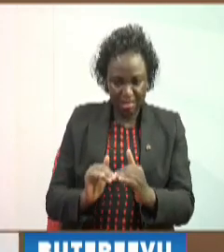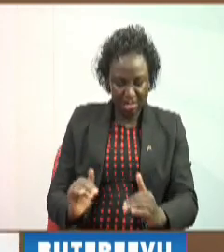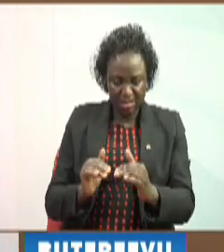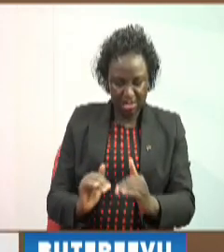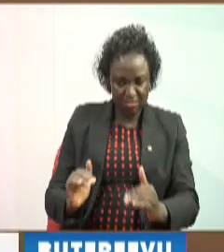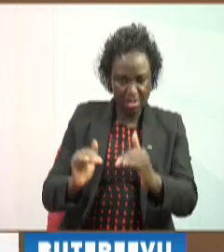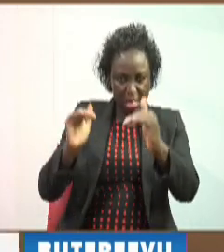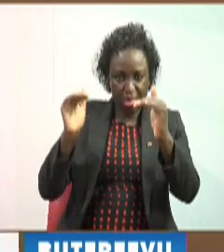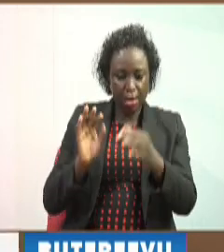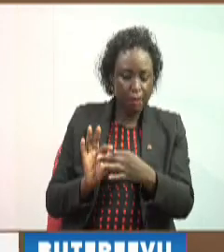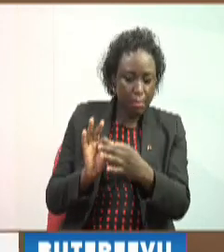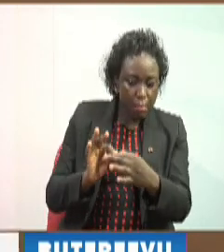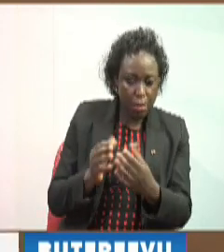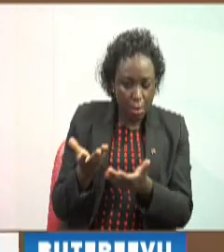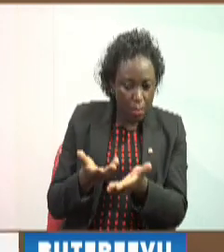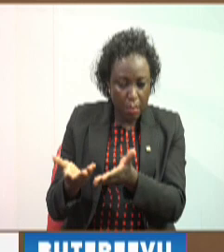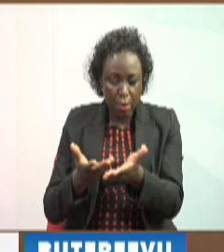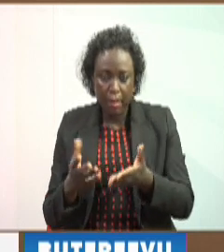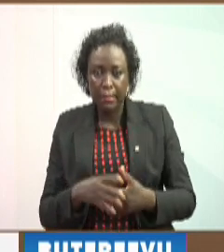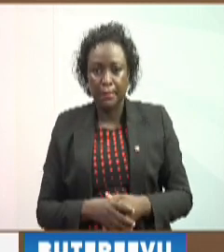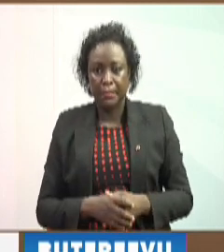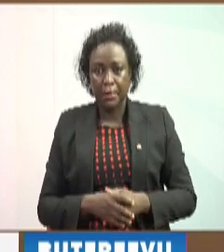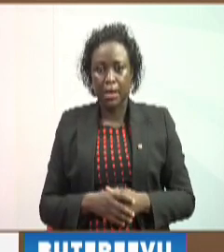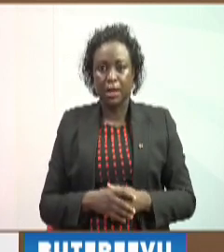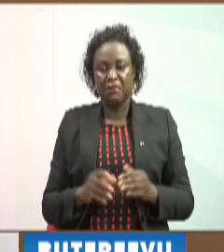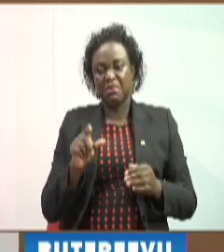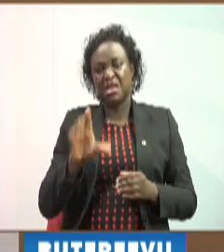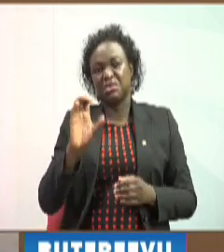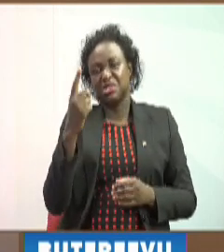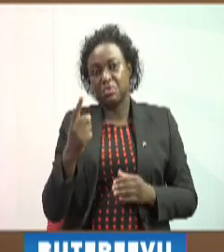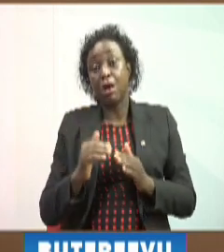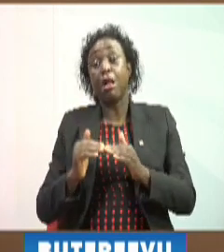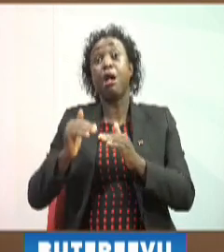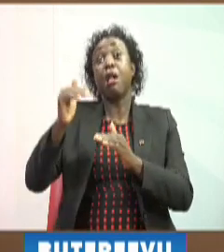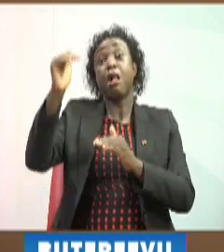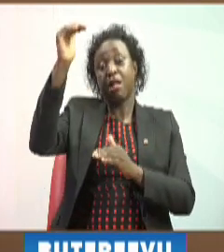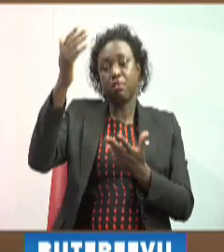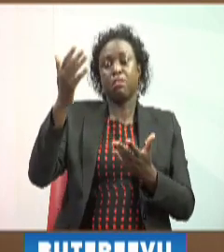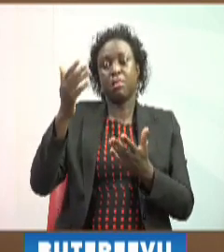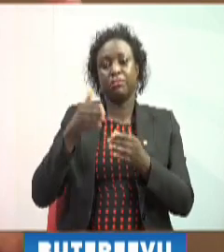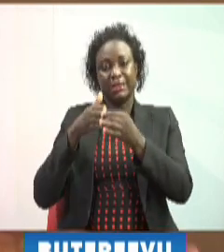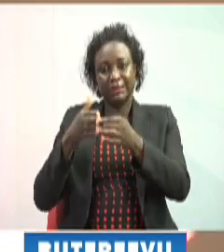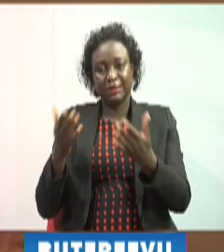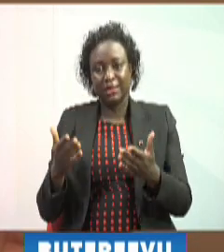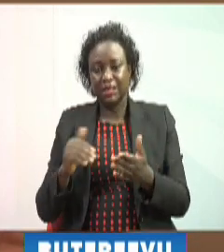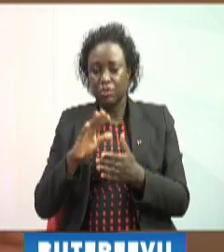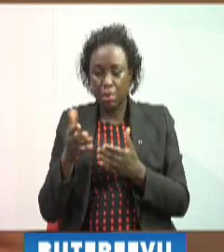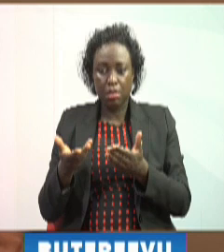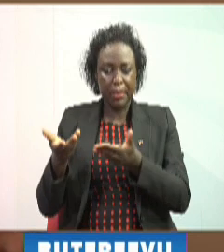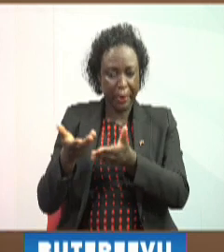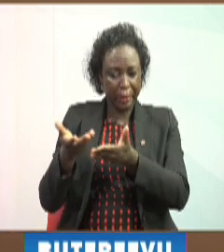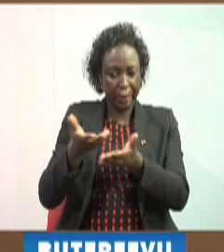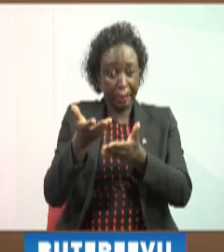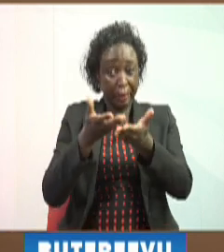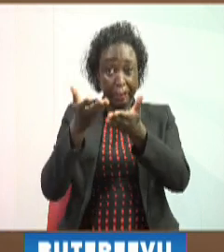that as a leadership, right from LC1 up to national level, pull on the same direction, so